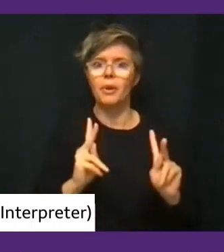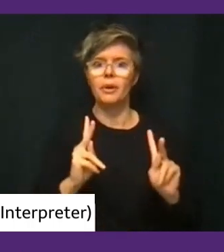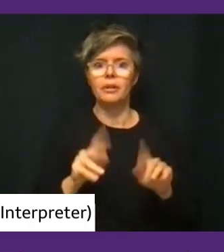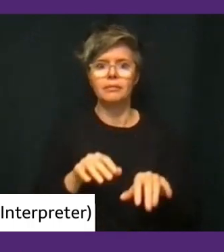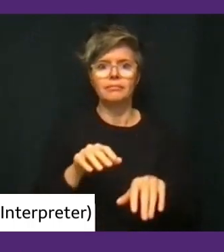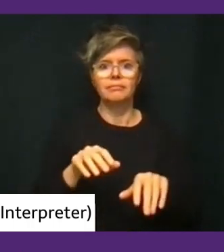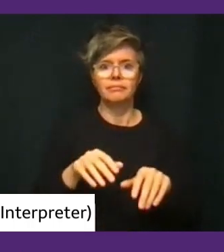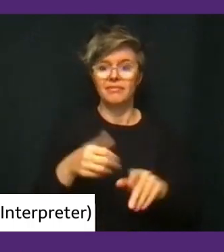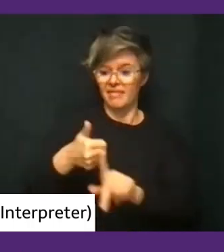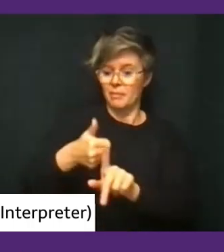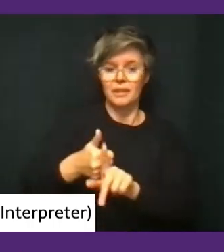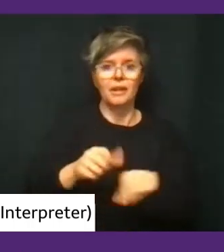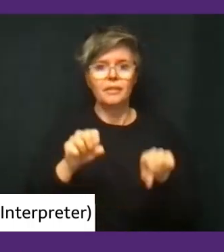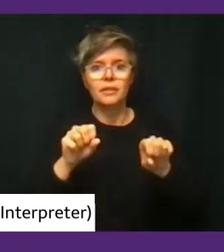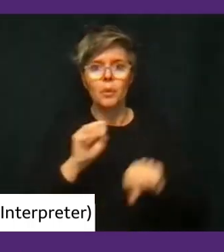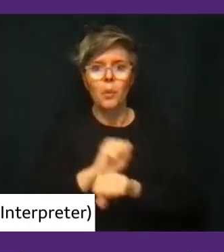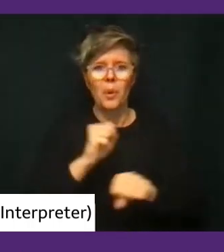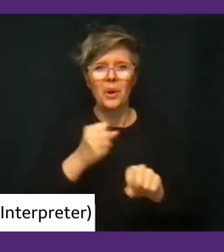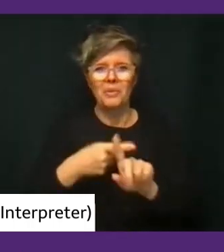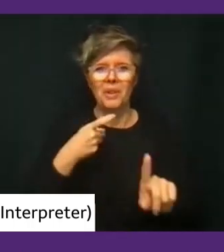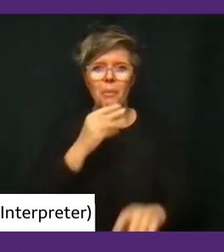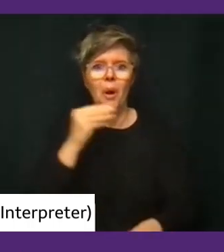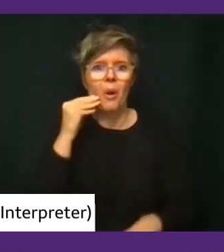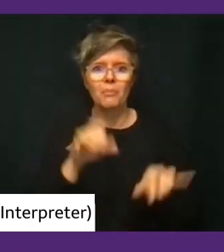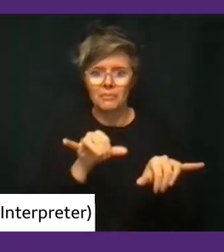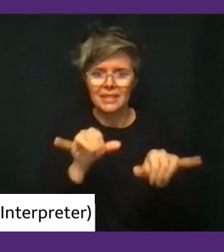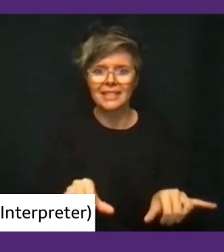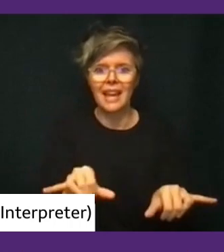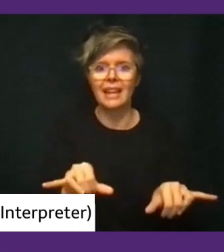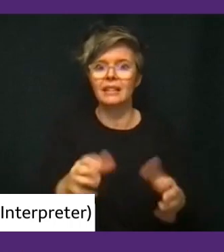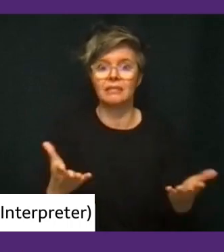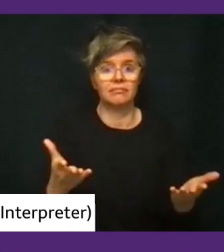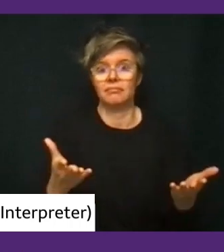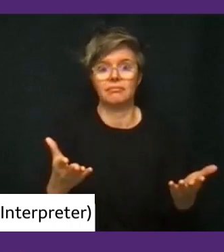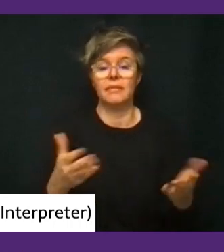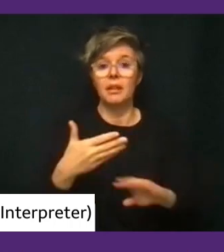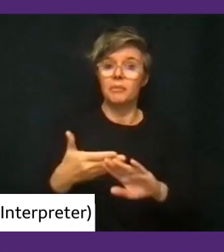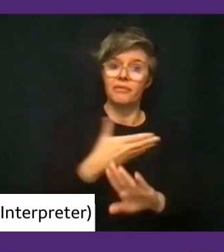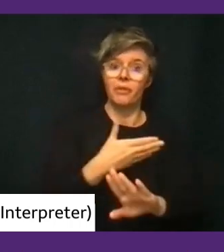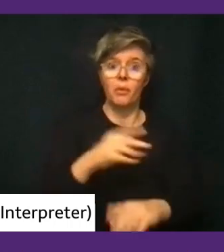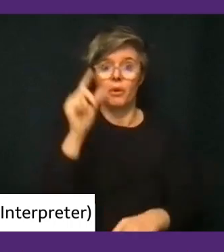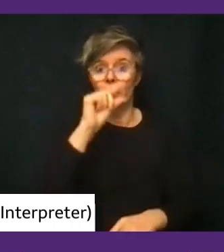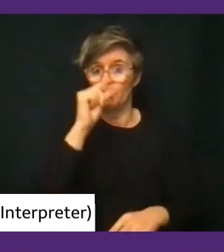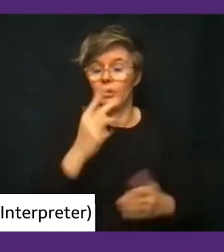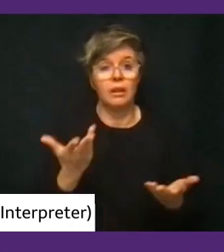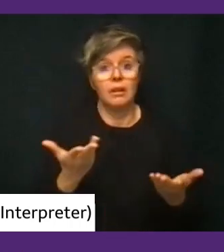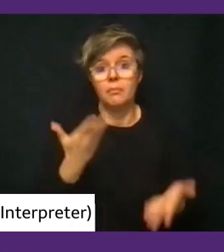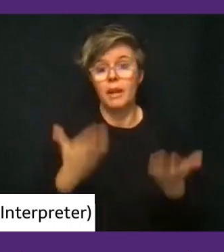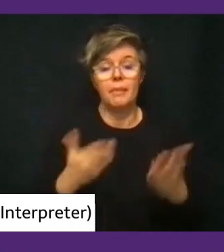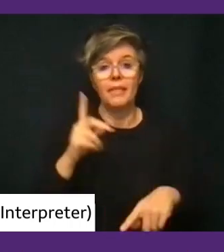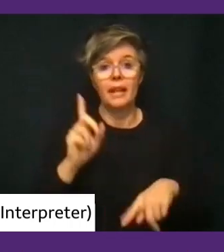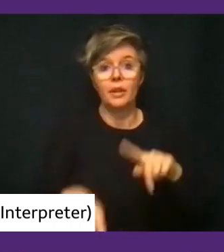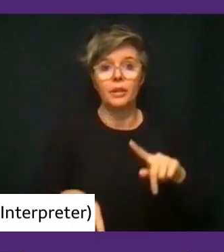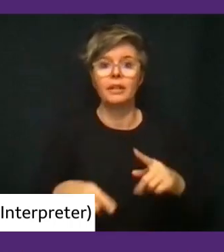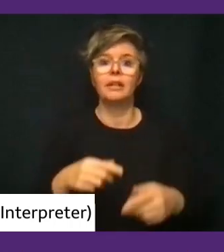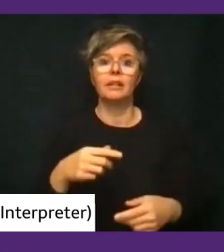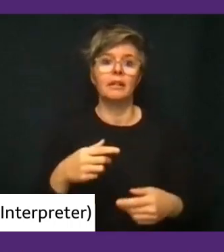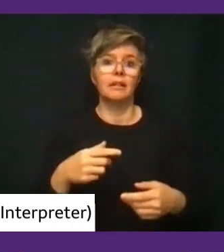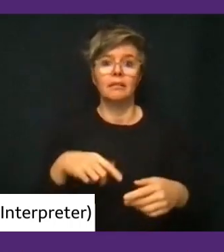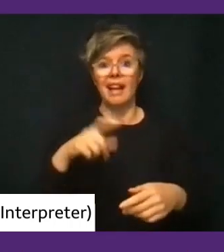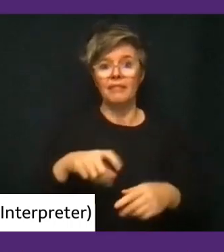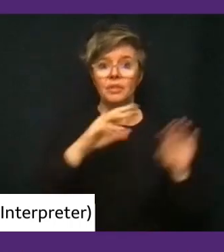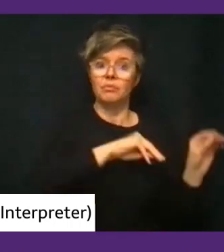have the flexibility to either work from home or to work from whatever city they were in without needing to relocate.